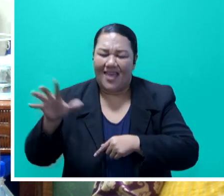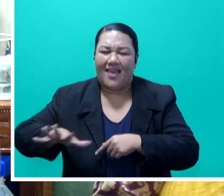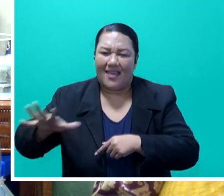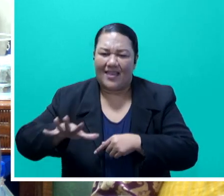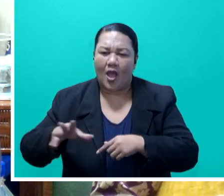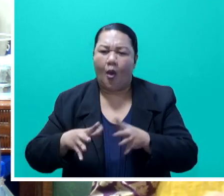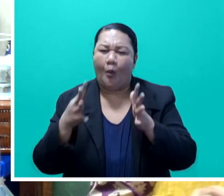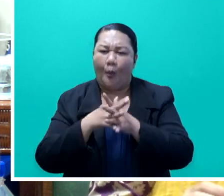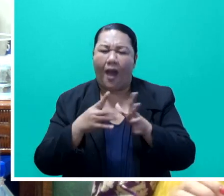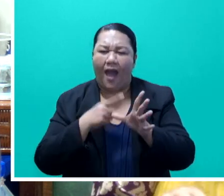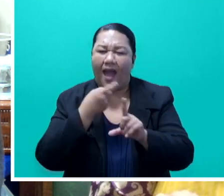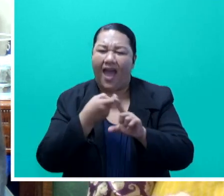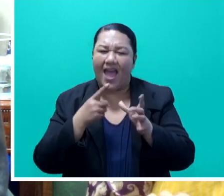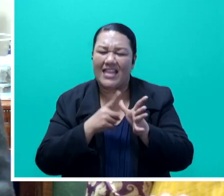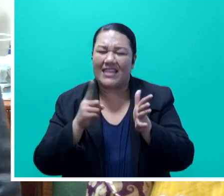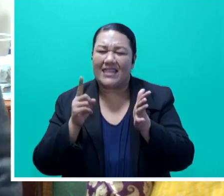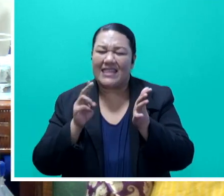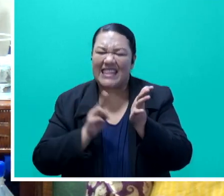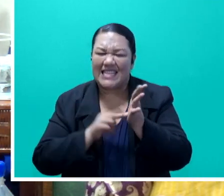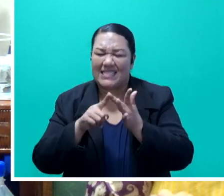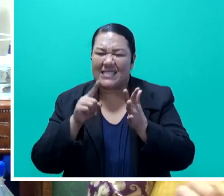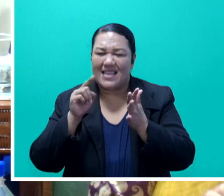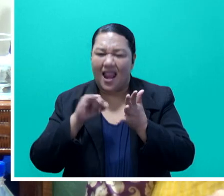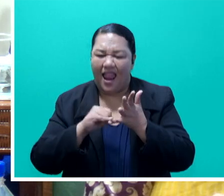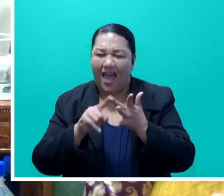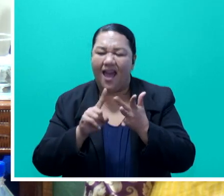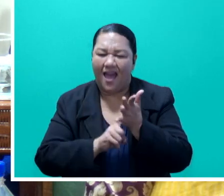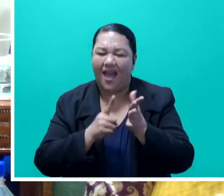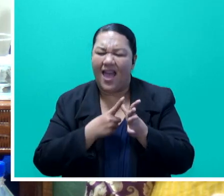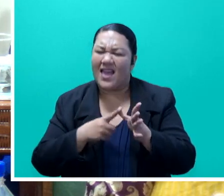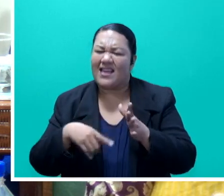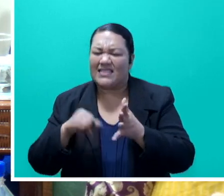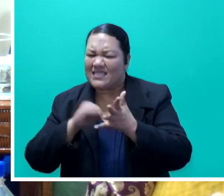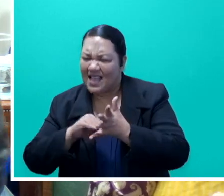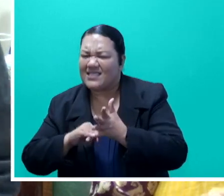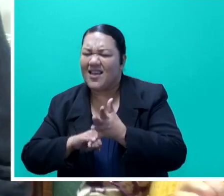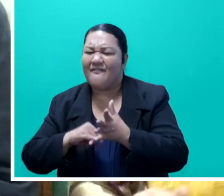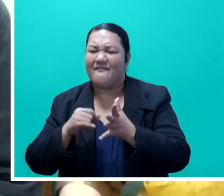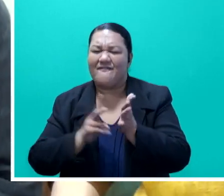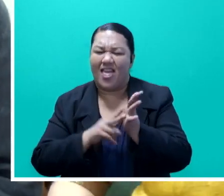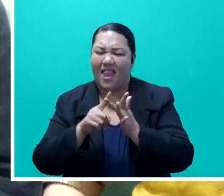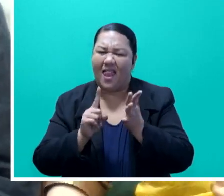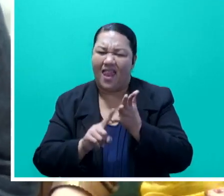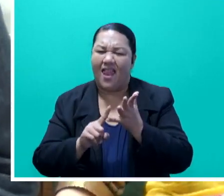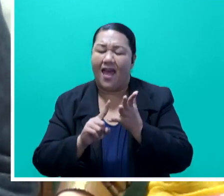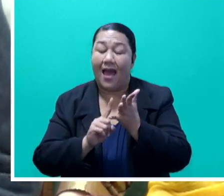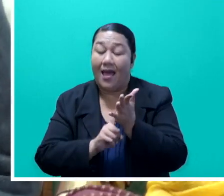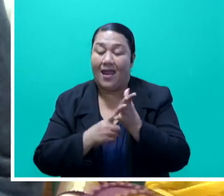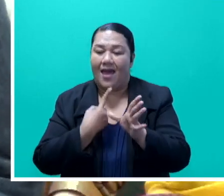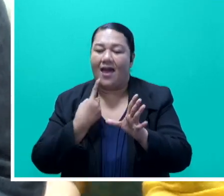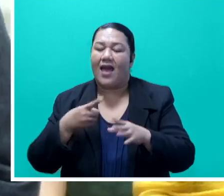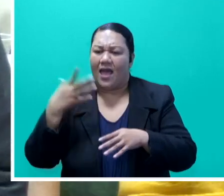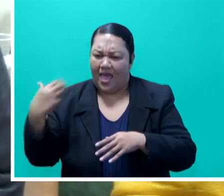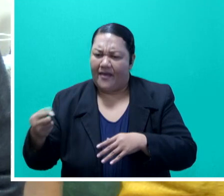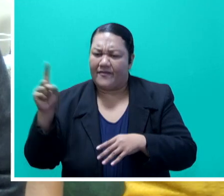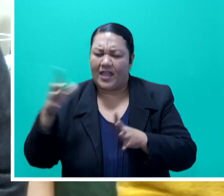Wakanisila in the Central Division, and Sasawira in the Central Division, sir. Also, we have scheme plans now for Nambara, which is in